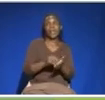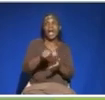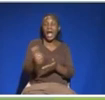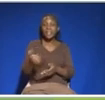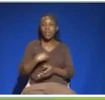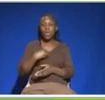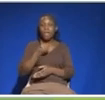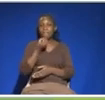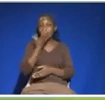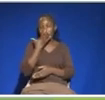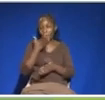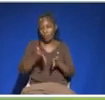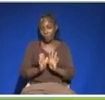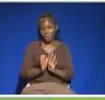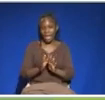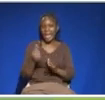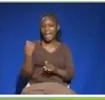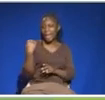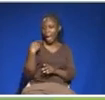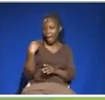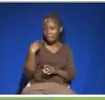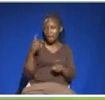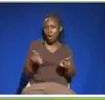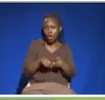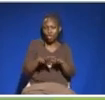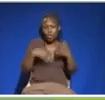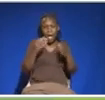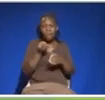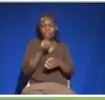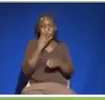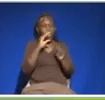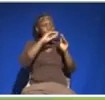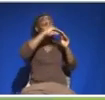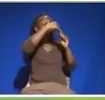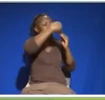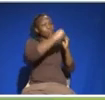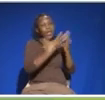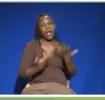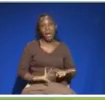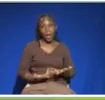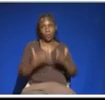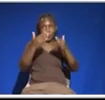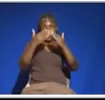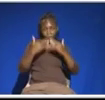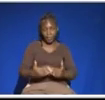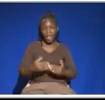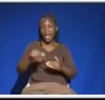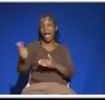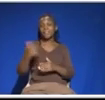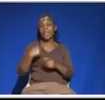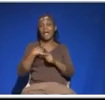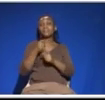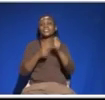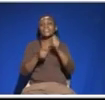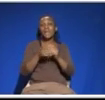form, the number and the position of the floral parts. We have the type of fruits.